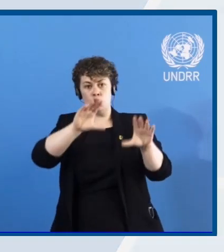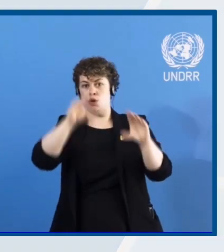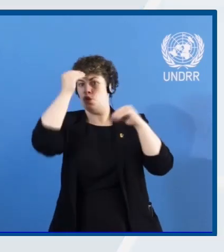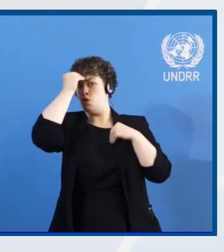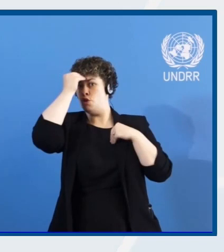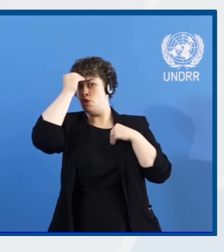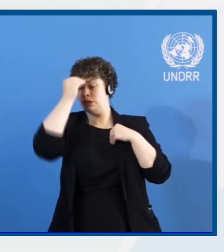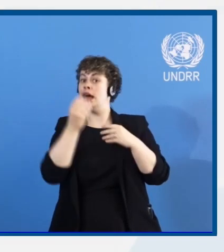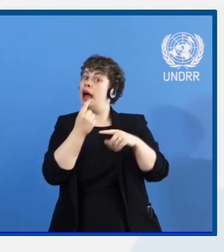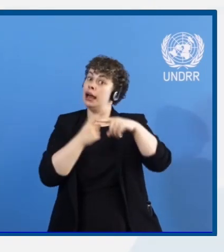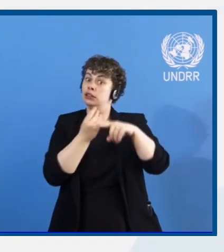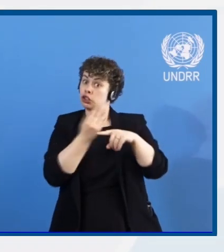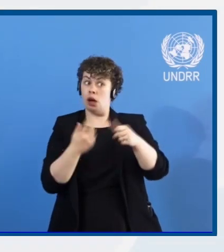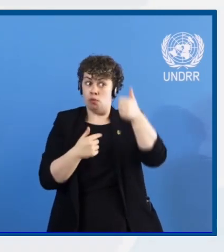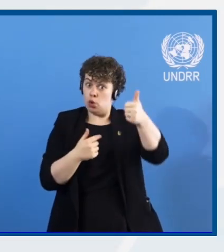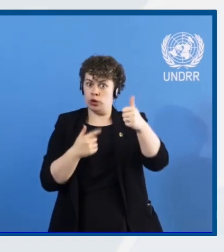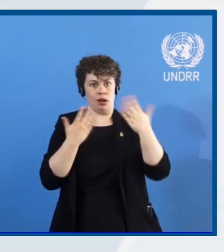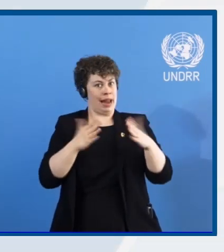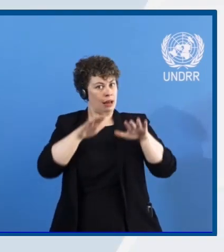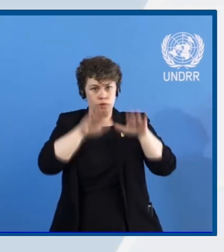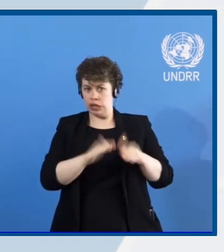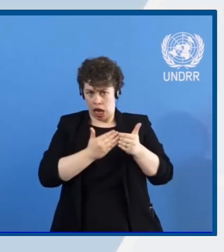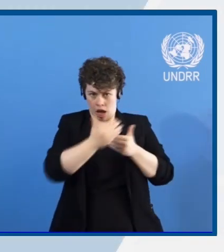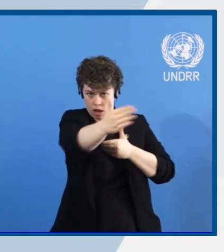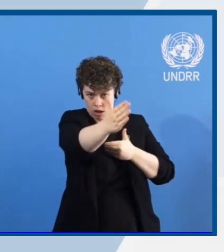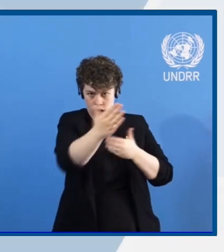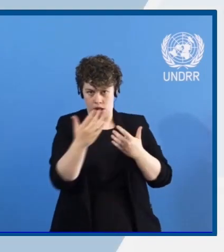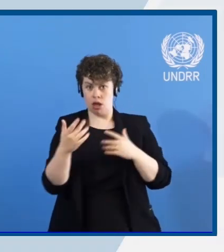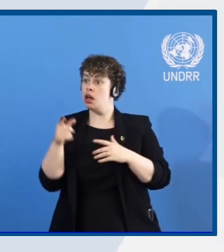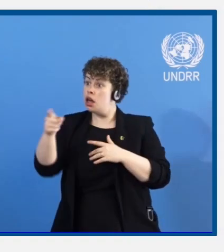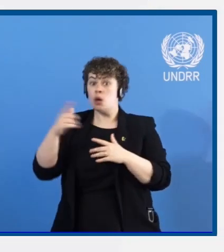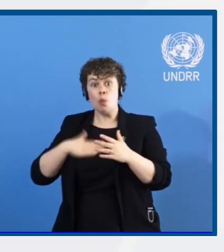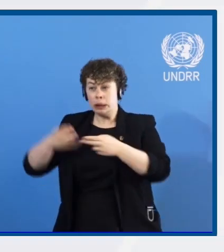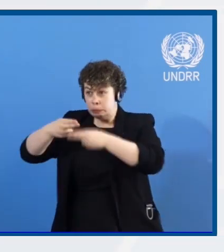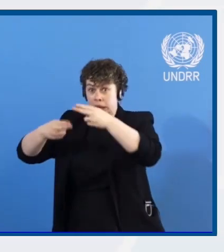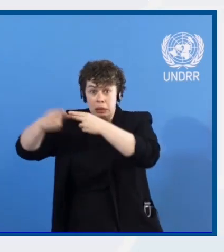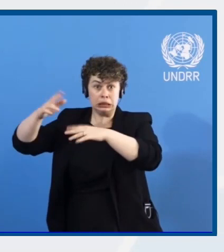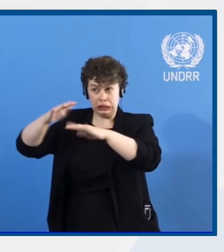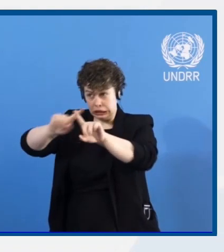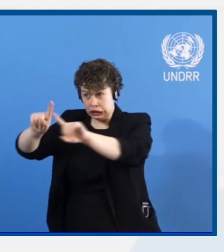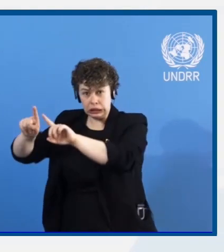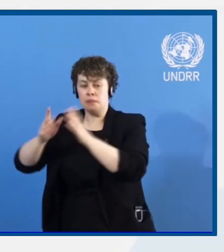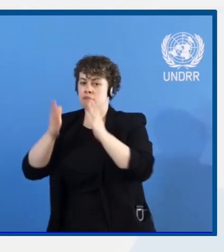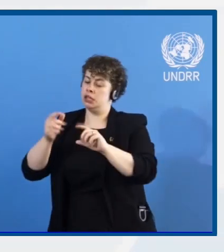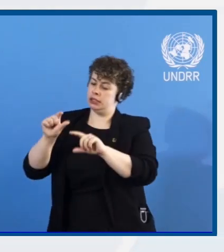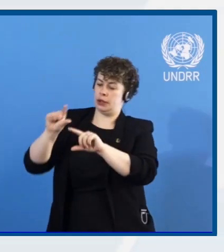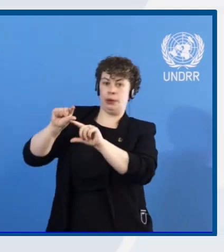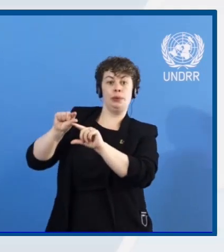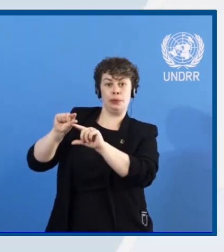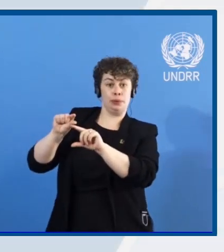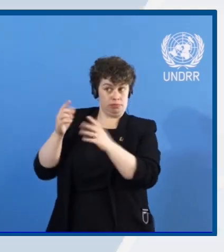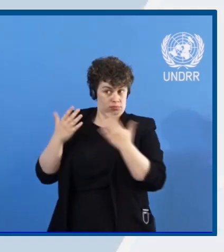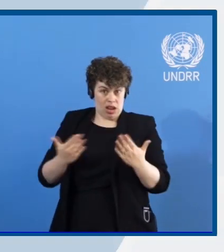been institutionalized now into that mortgaging entity. We have developed a water adaptation guide